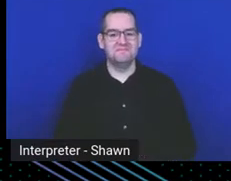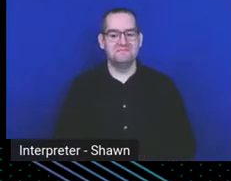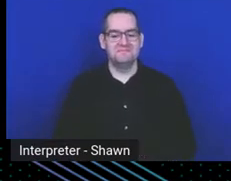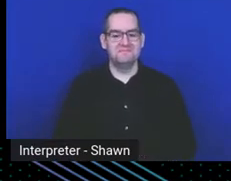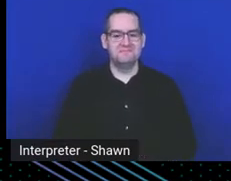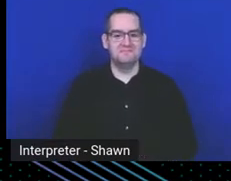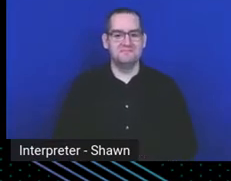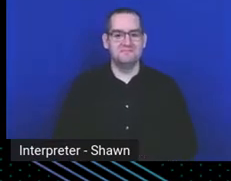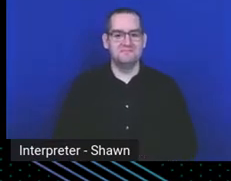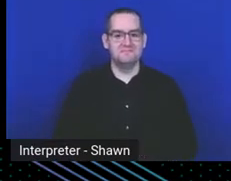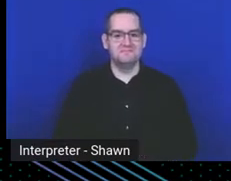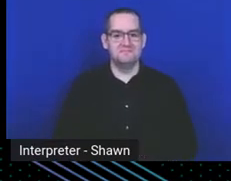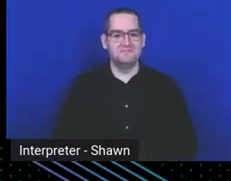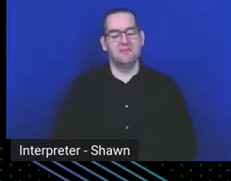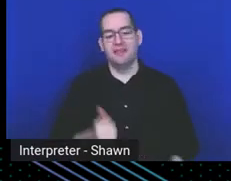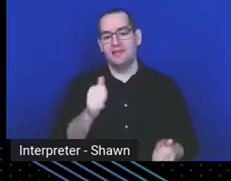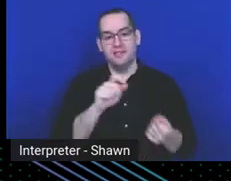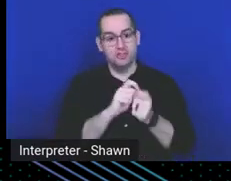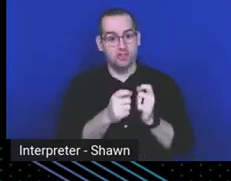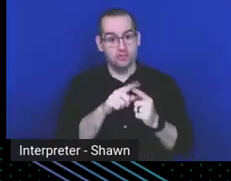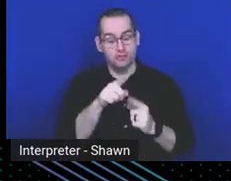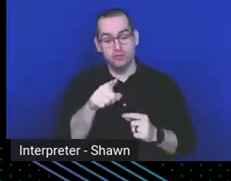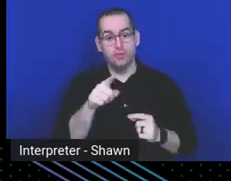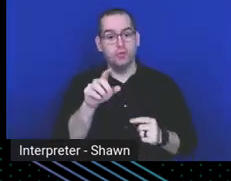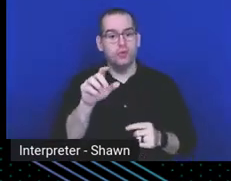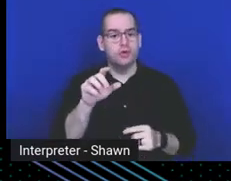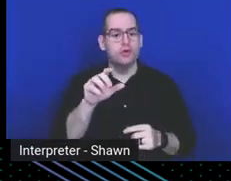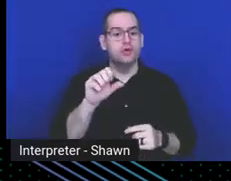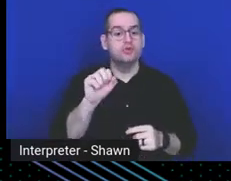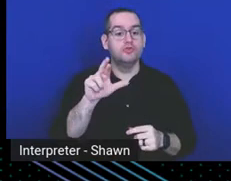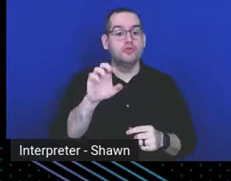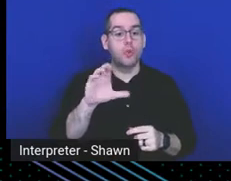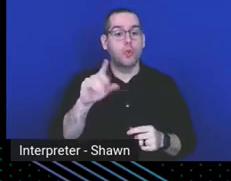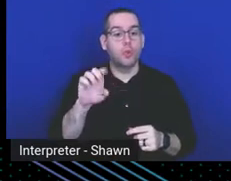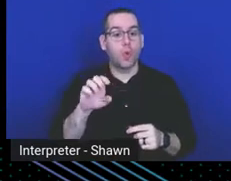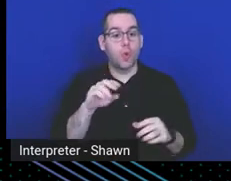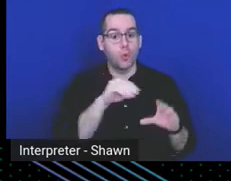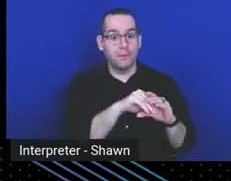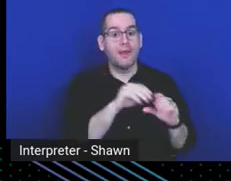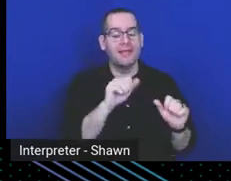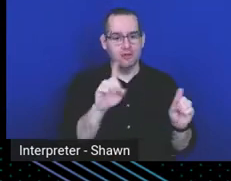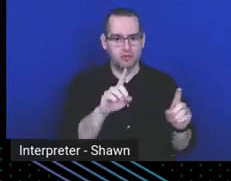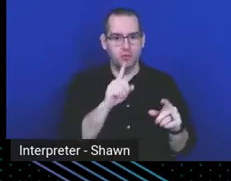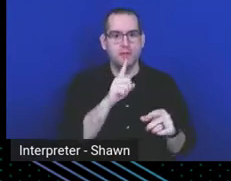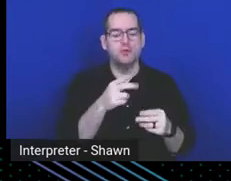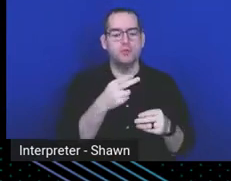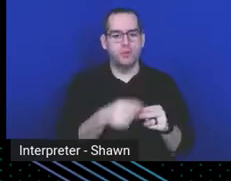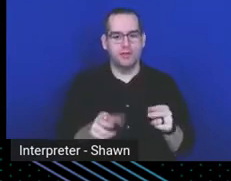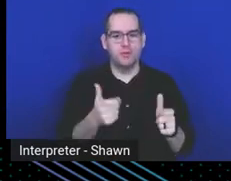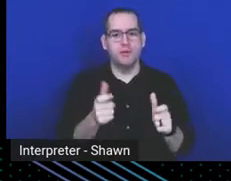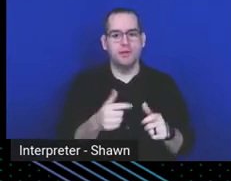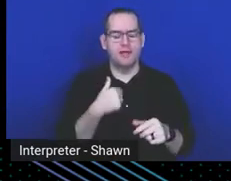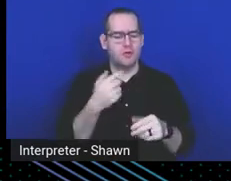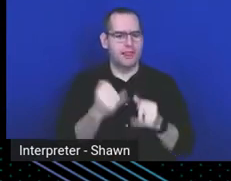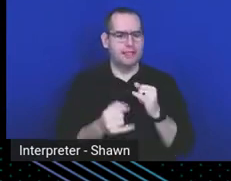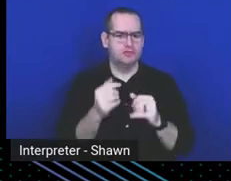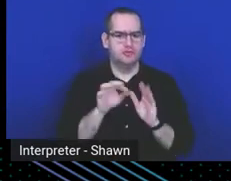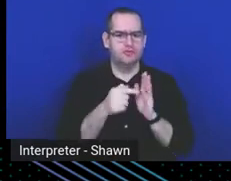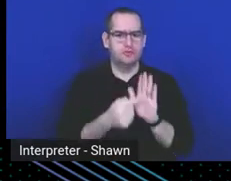as I make any change to the source code repository, we can actually do it very quickly. And I'll show you one last thing.